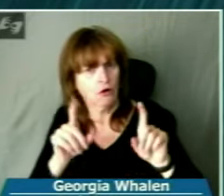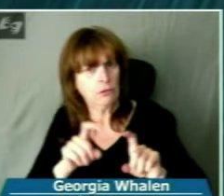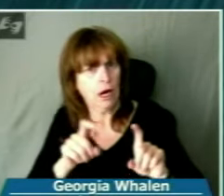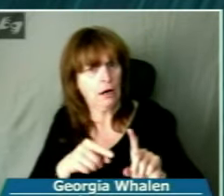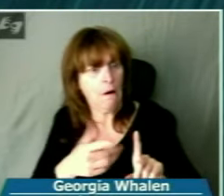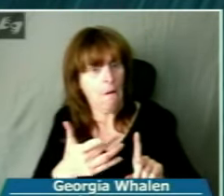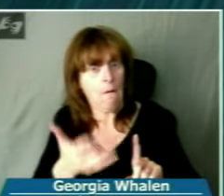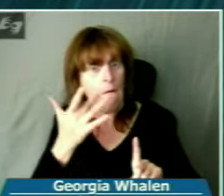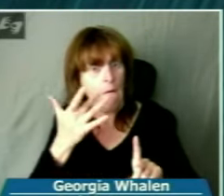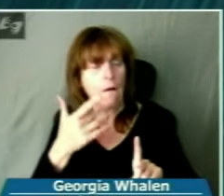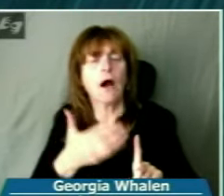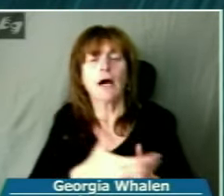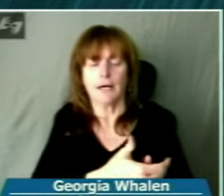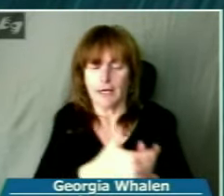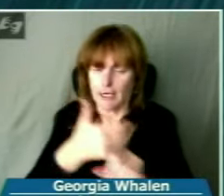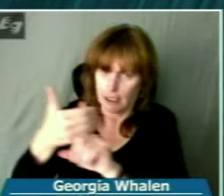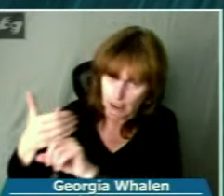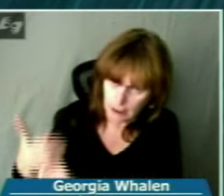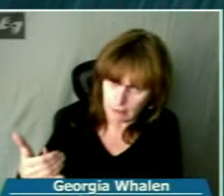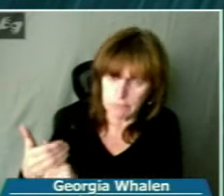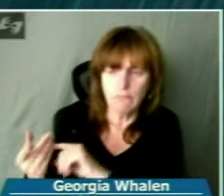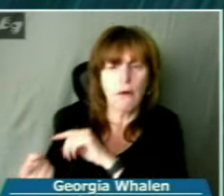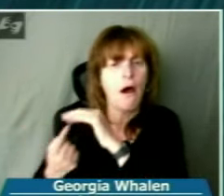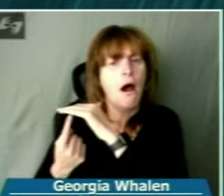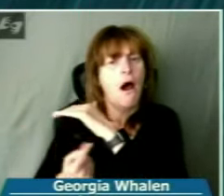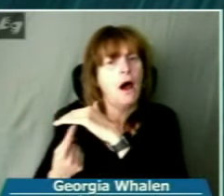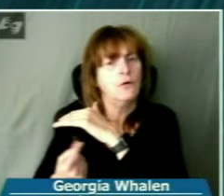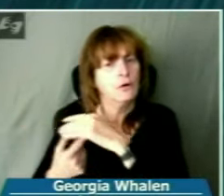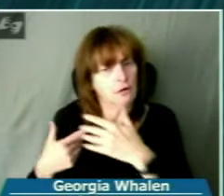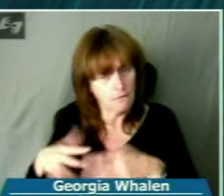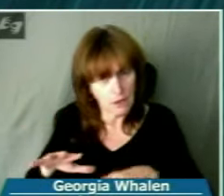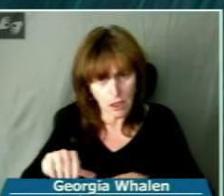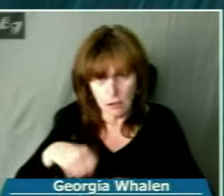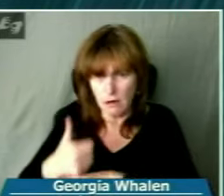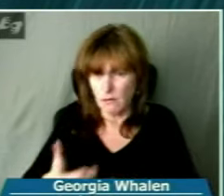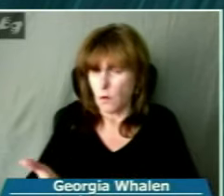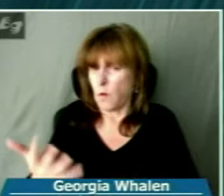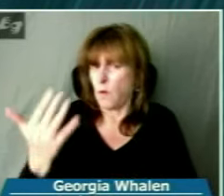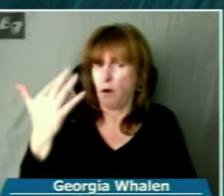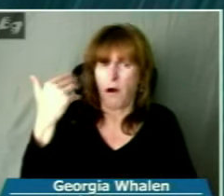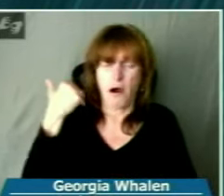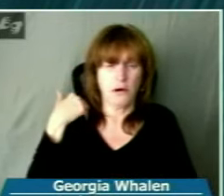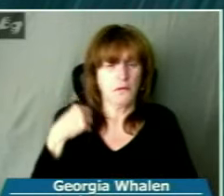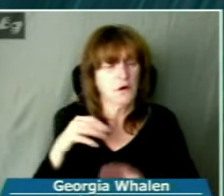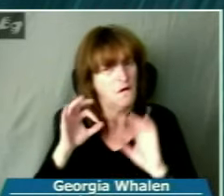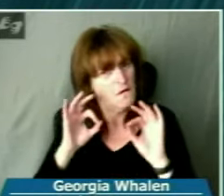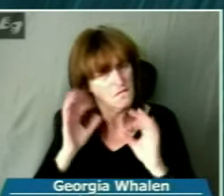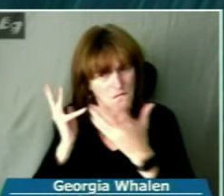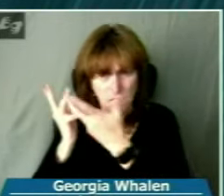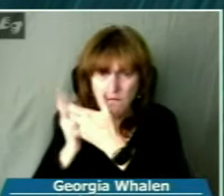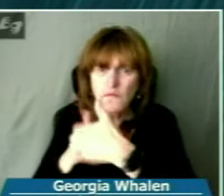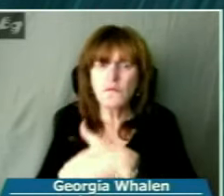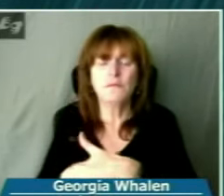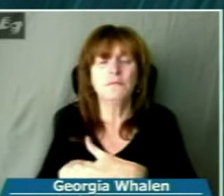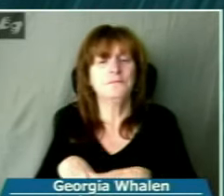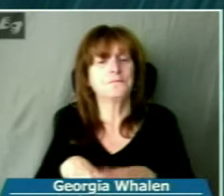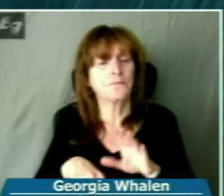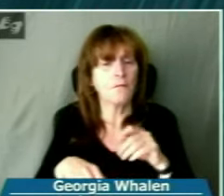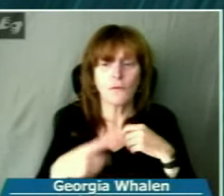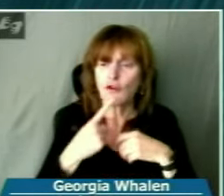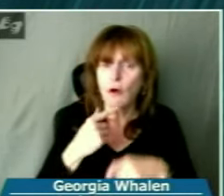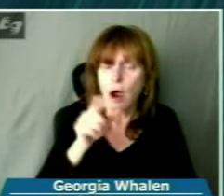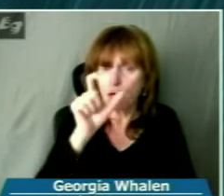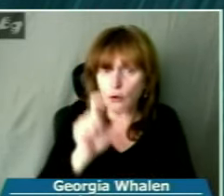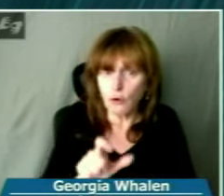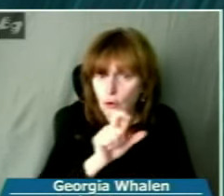that we had some place for them to go. We were able to set that up really quickly with some support from Red Cross and Public